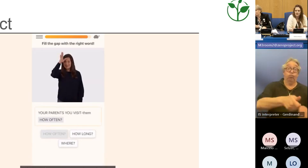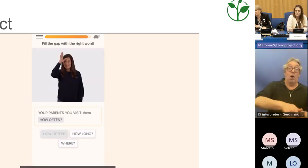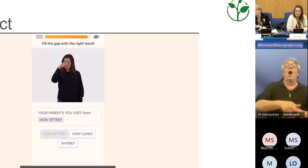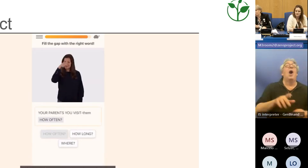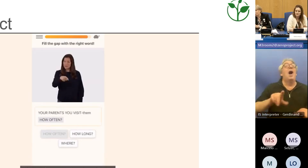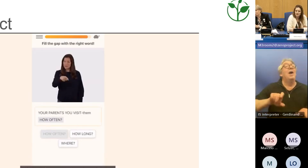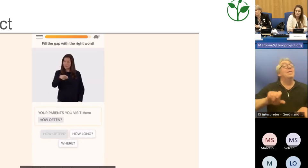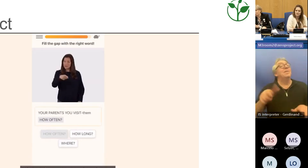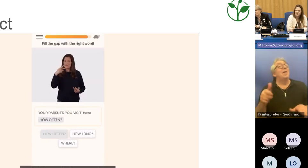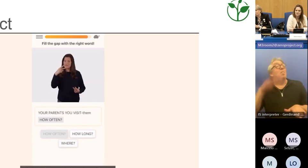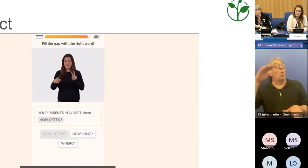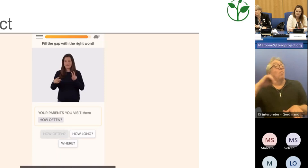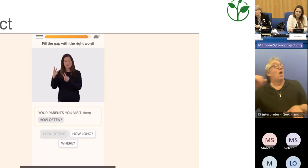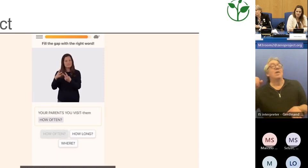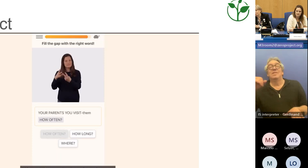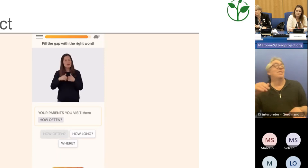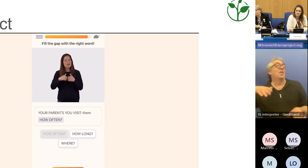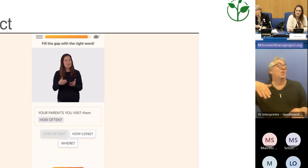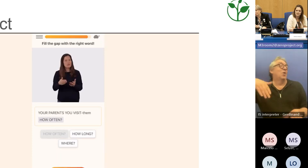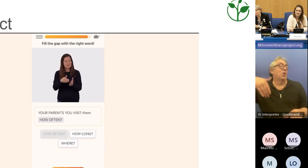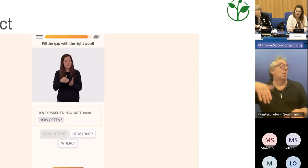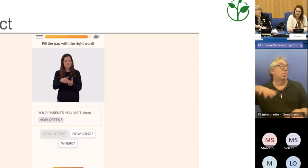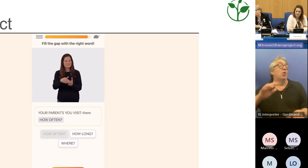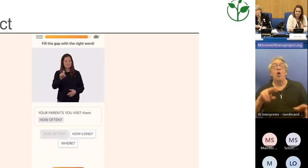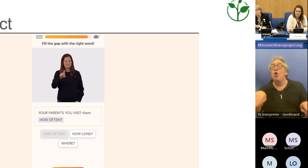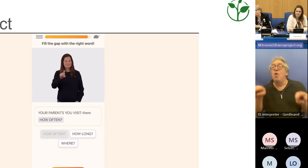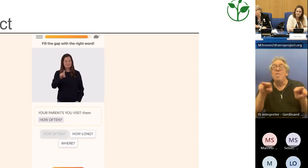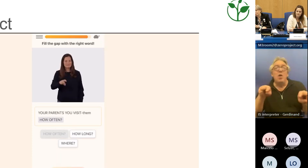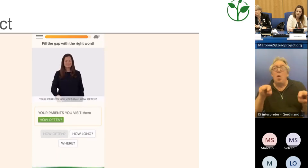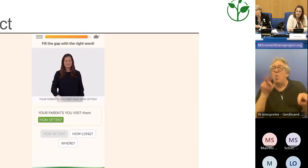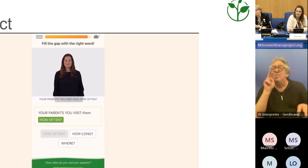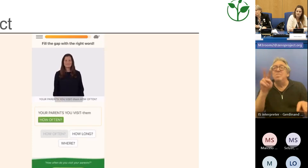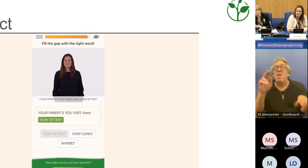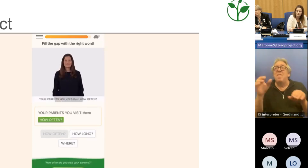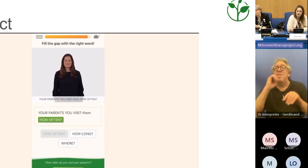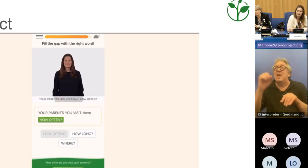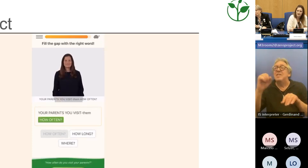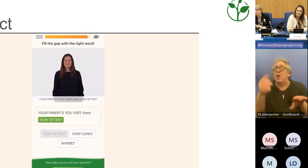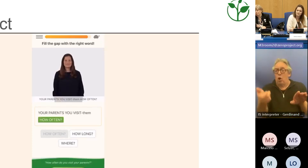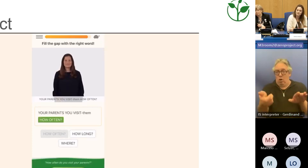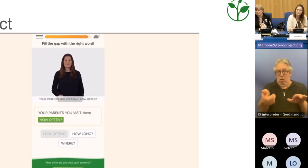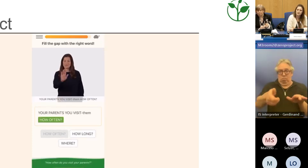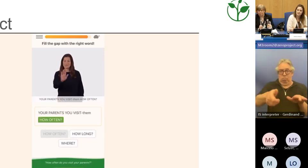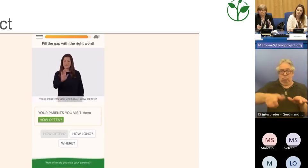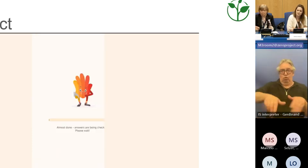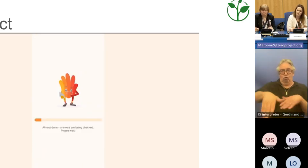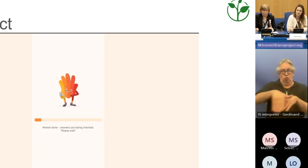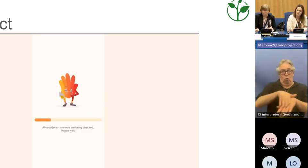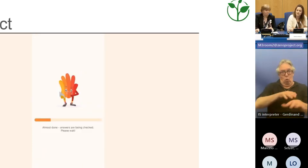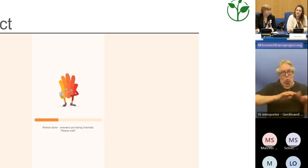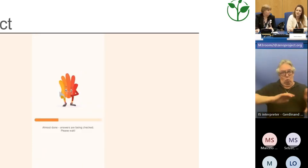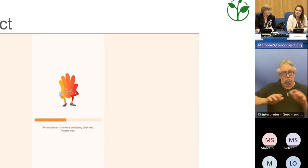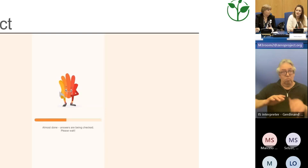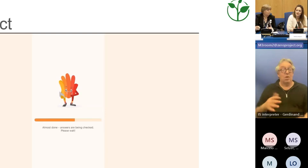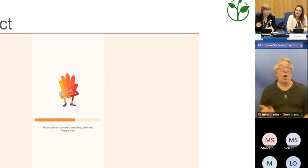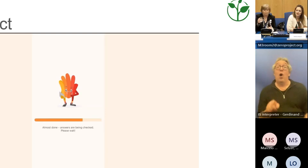yeah, you can make them slower to see it better. Here's a fill-in-the-gap question.